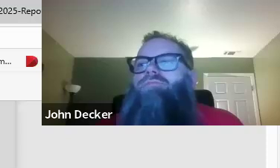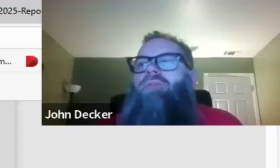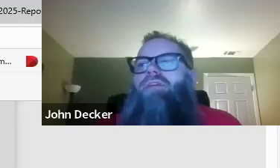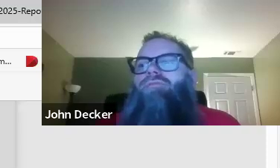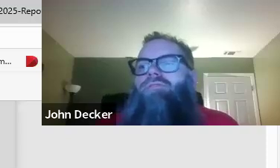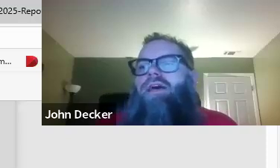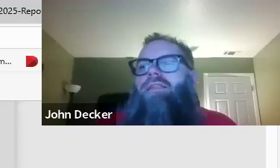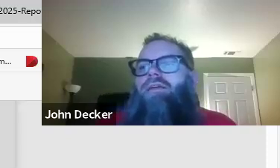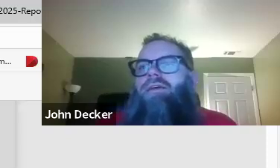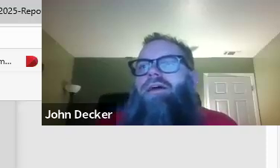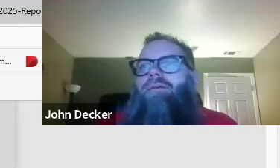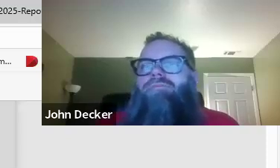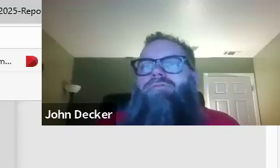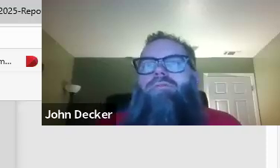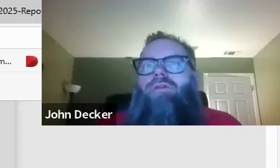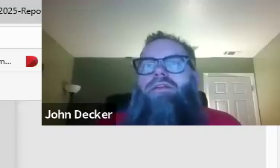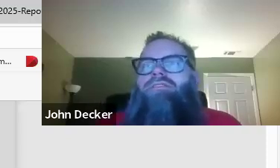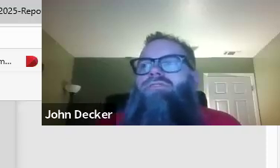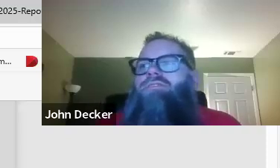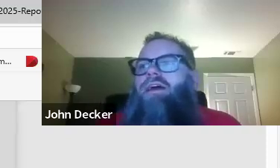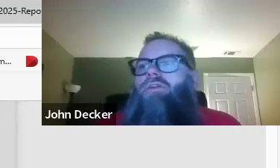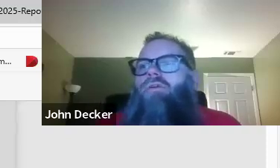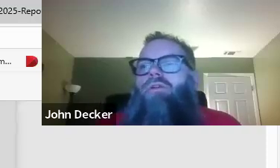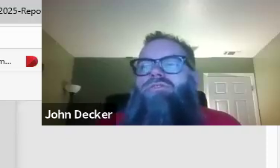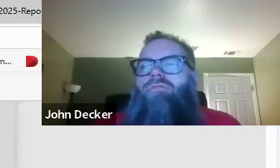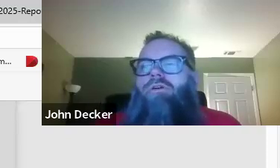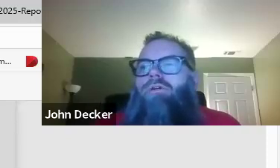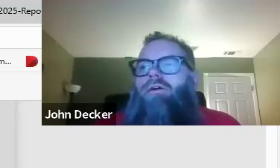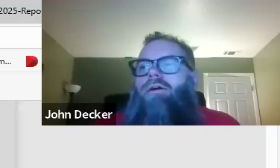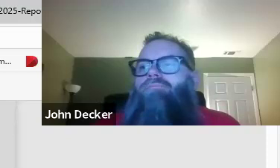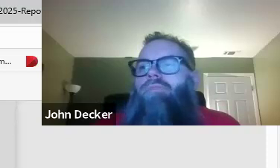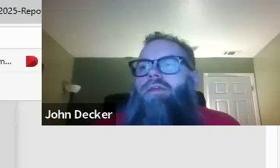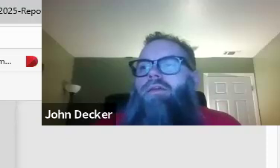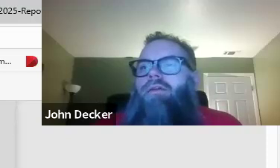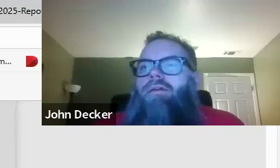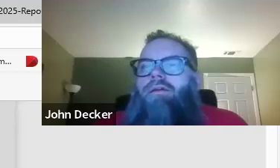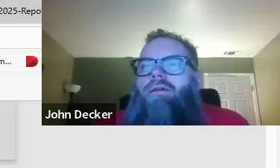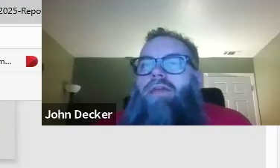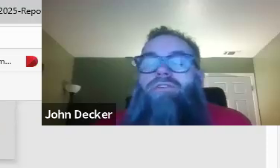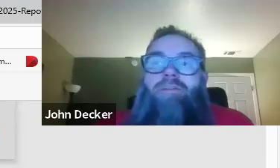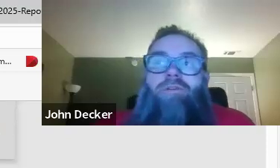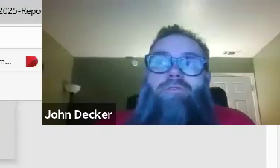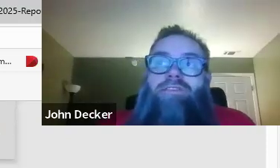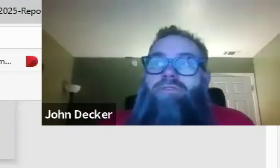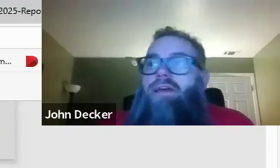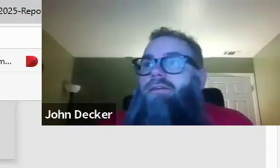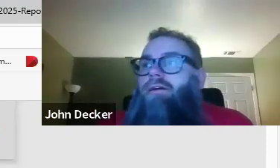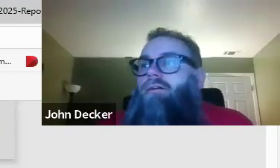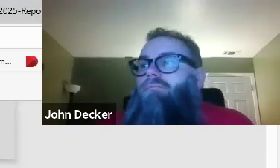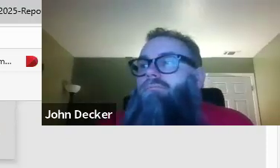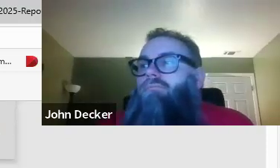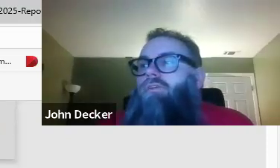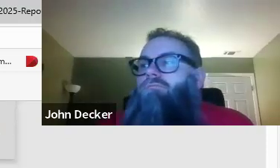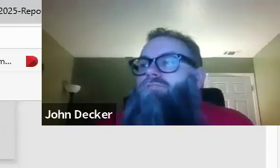so just be mindful of that. We're going to continue to see, I know, our numbers grow. And there's a number of reasons for